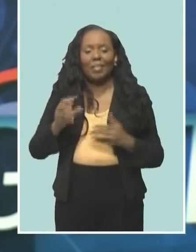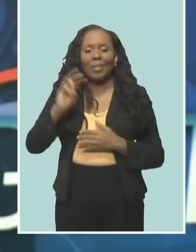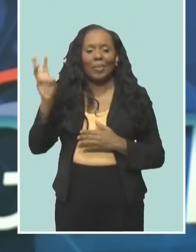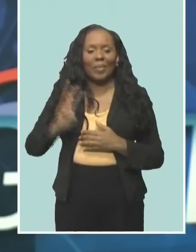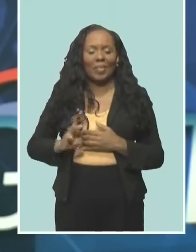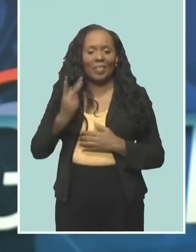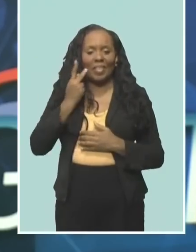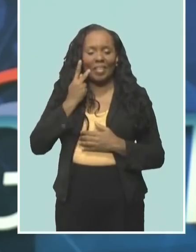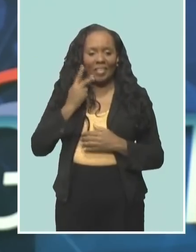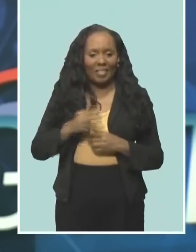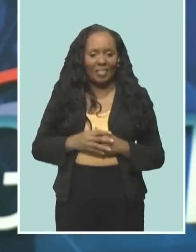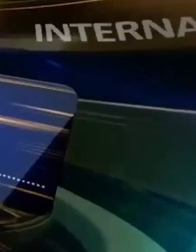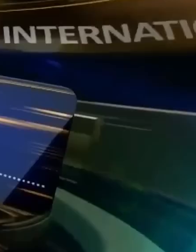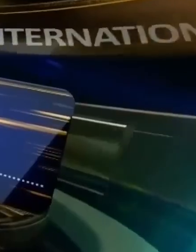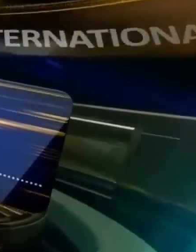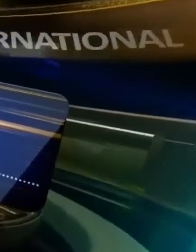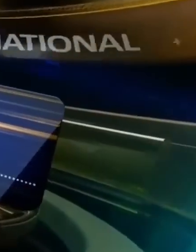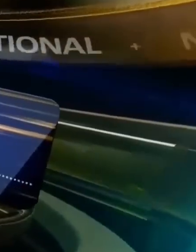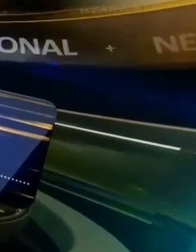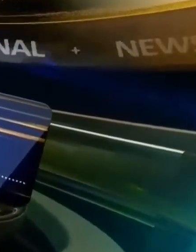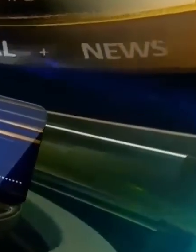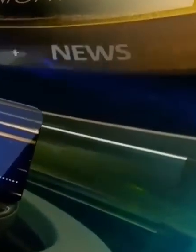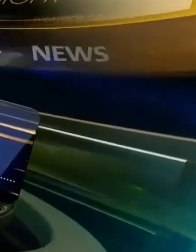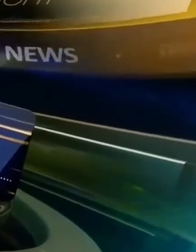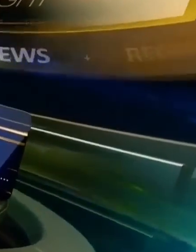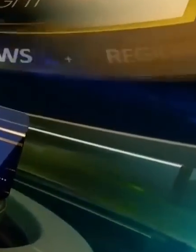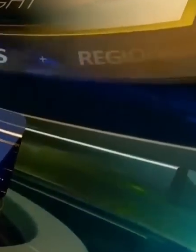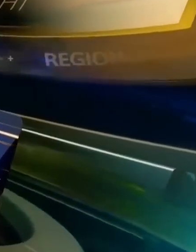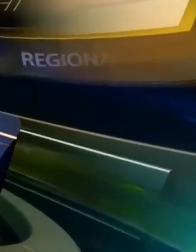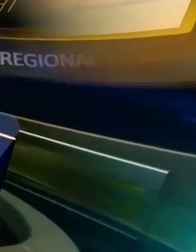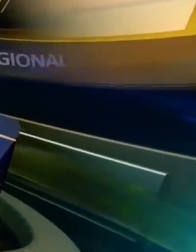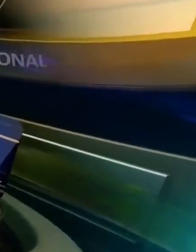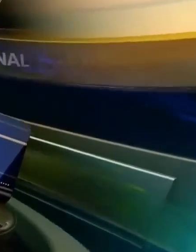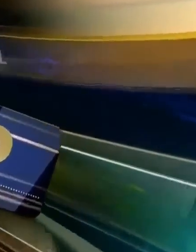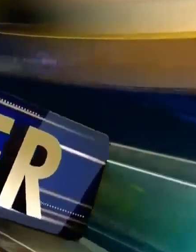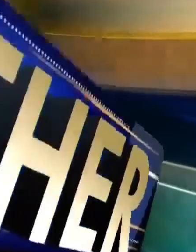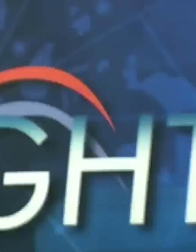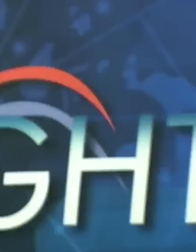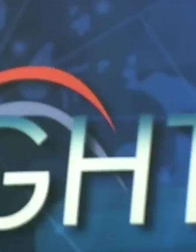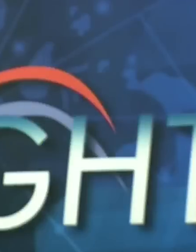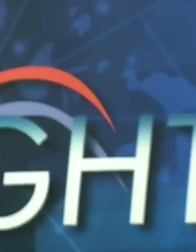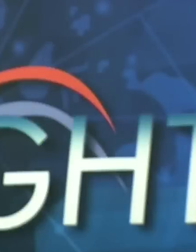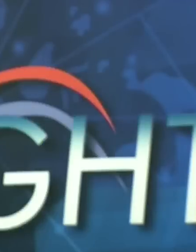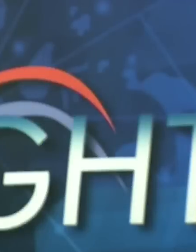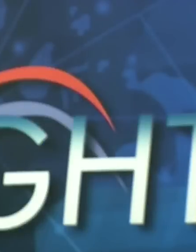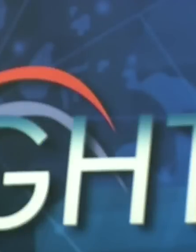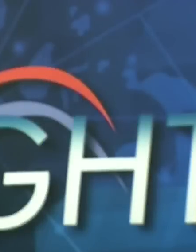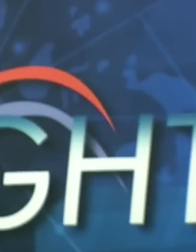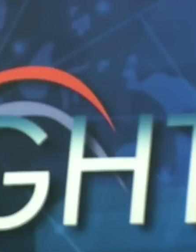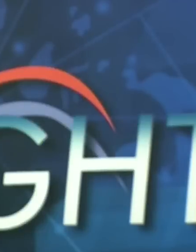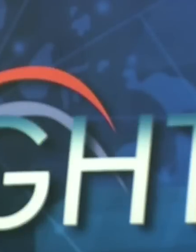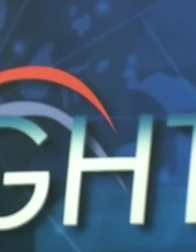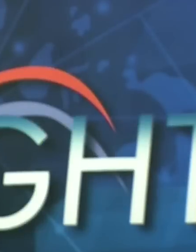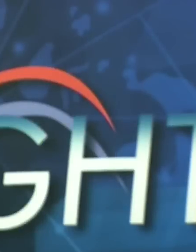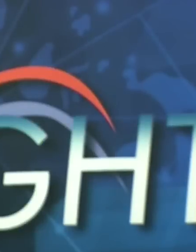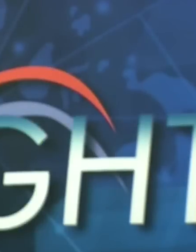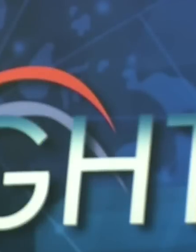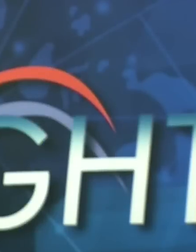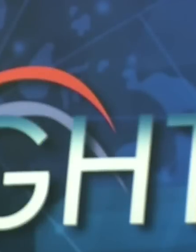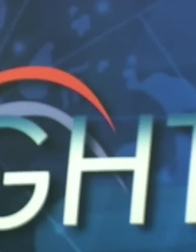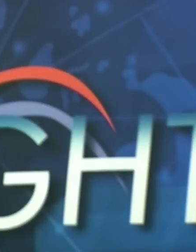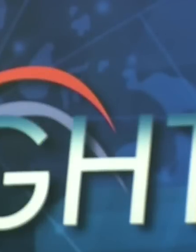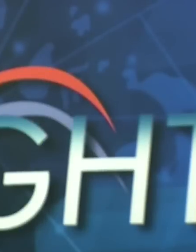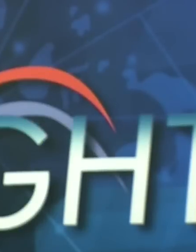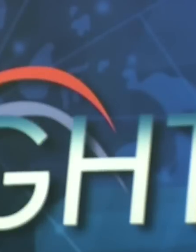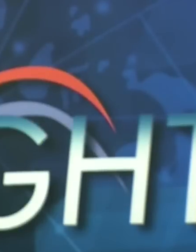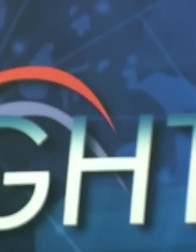with Carrie Ann O'Neill. And for tonight's weather report, we're joined by